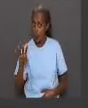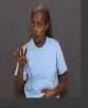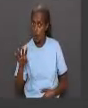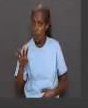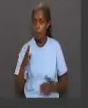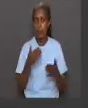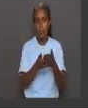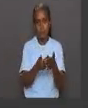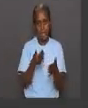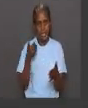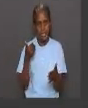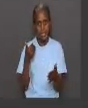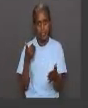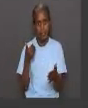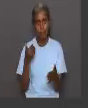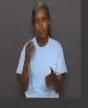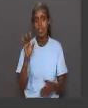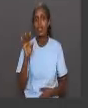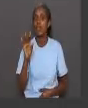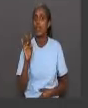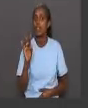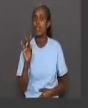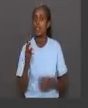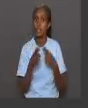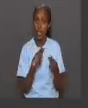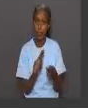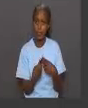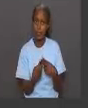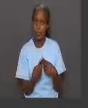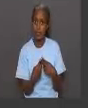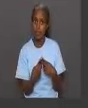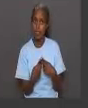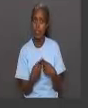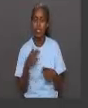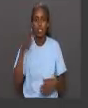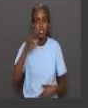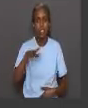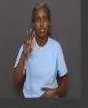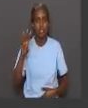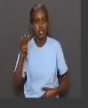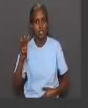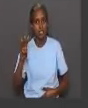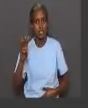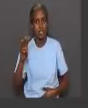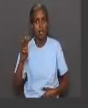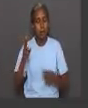144 minus 8 times